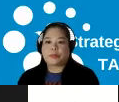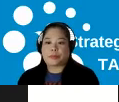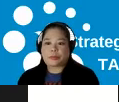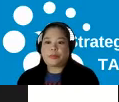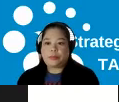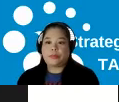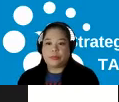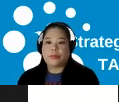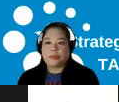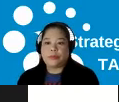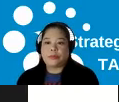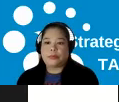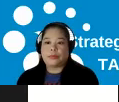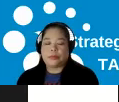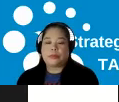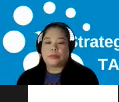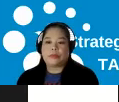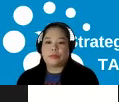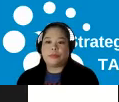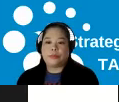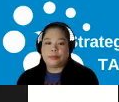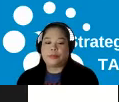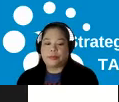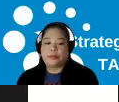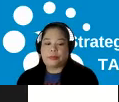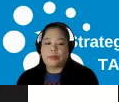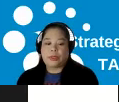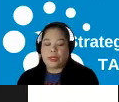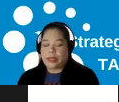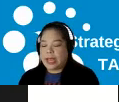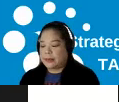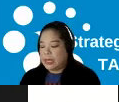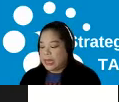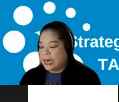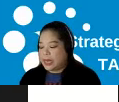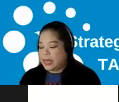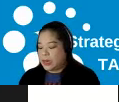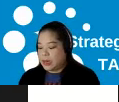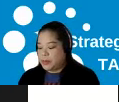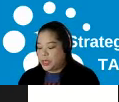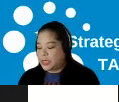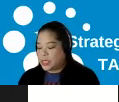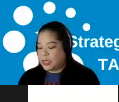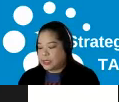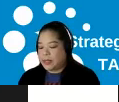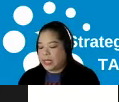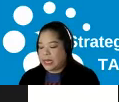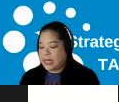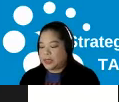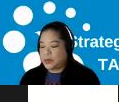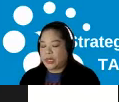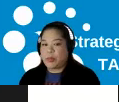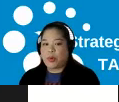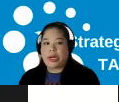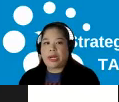other piece of kind of at our core. So Mhm. Yeah. And I think you touched on something that I